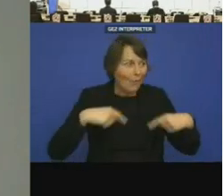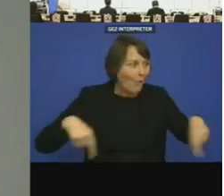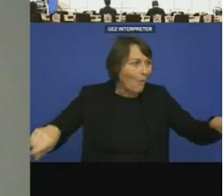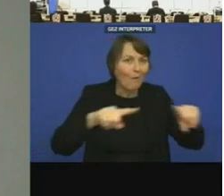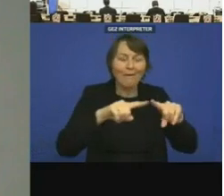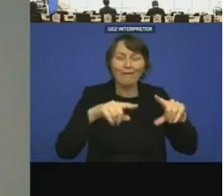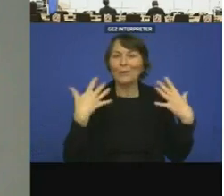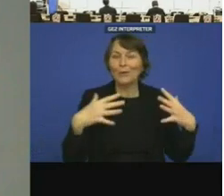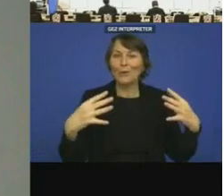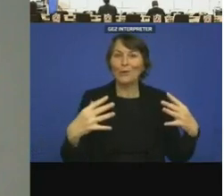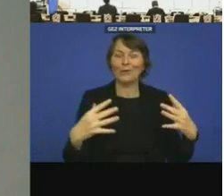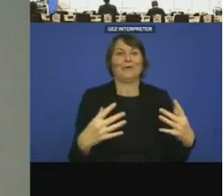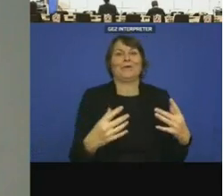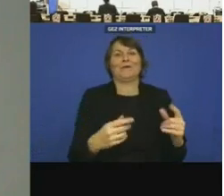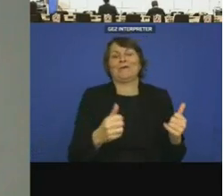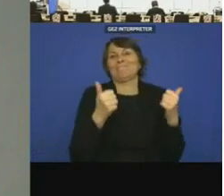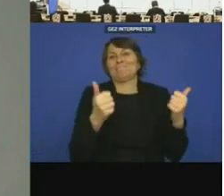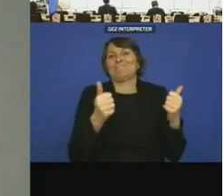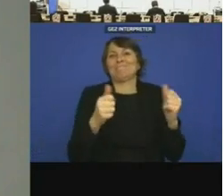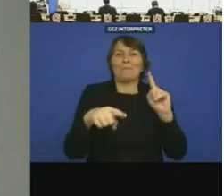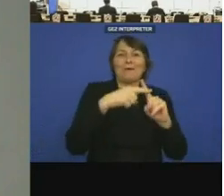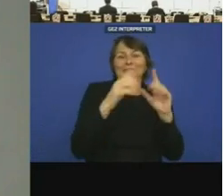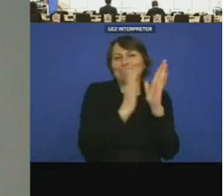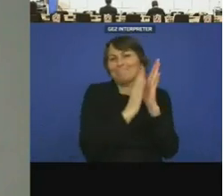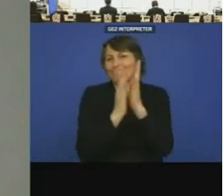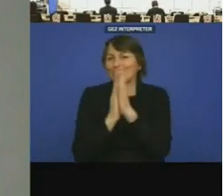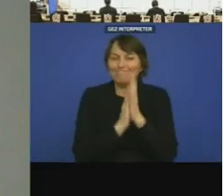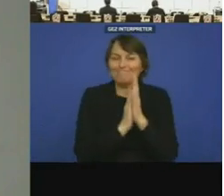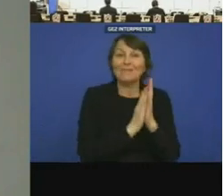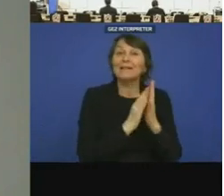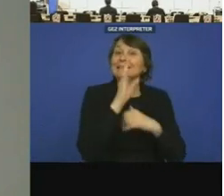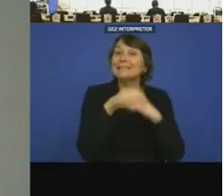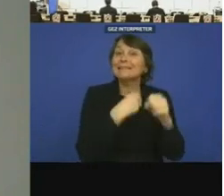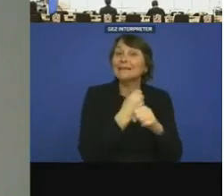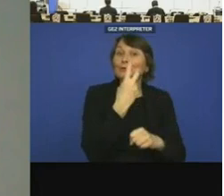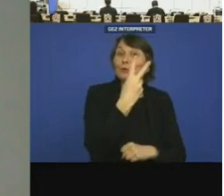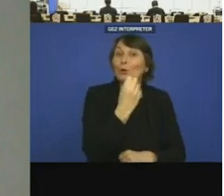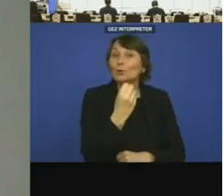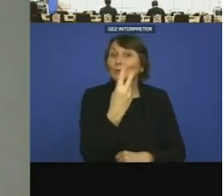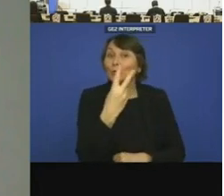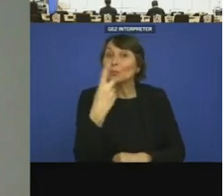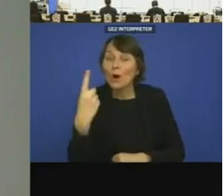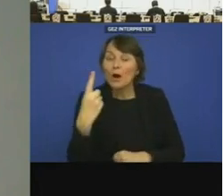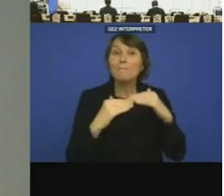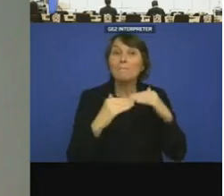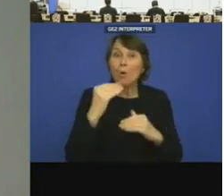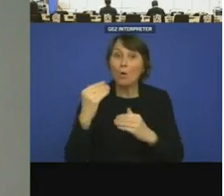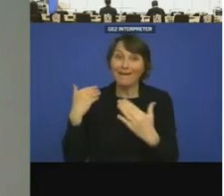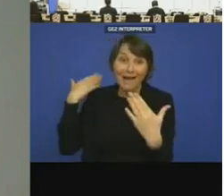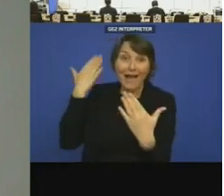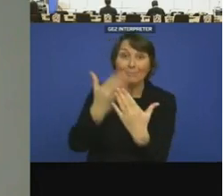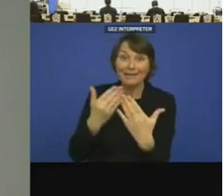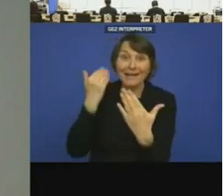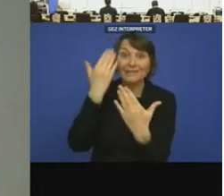In 2021, we received more applications than ever, more than 1,300.